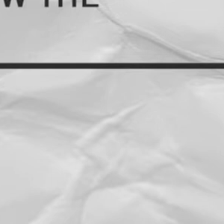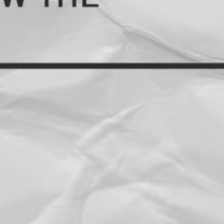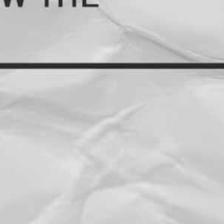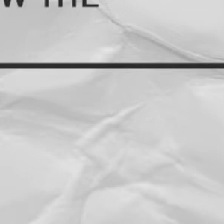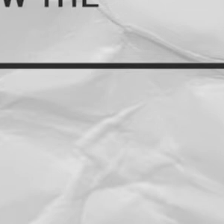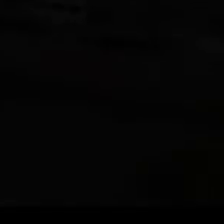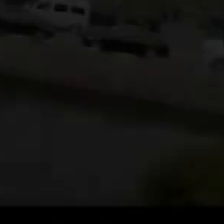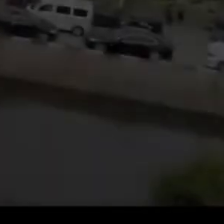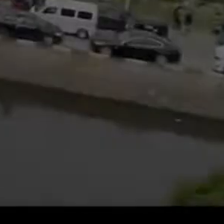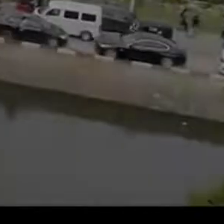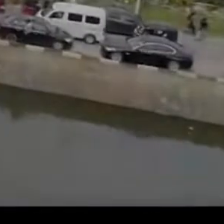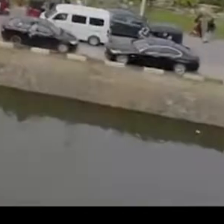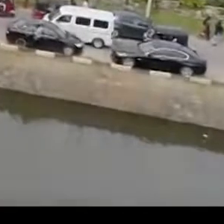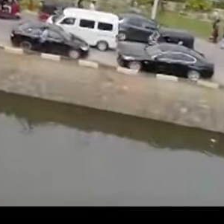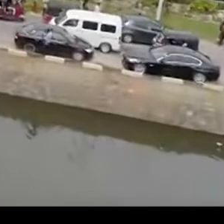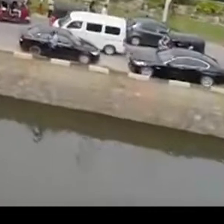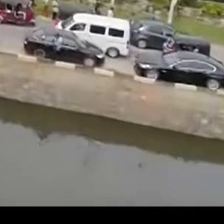video.